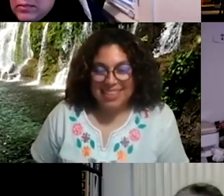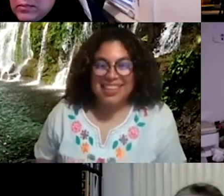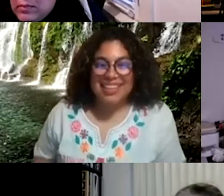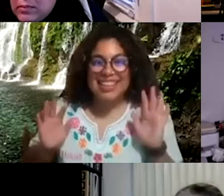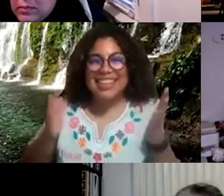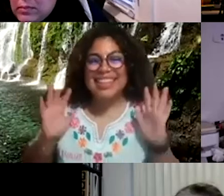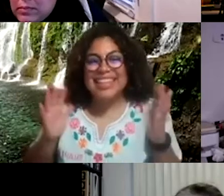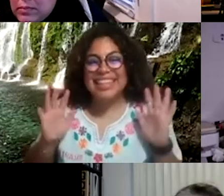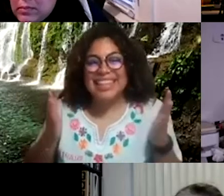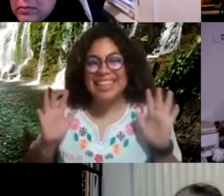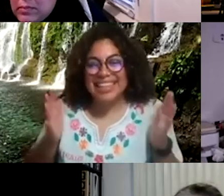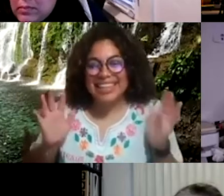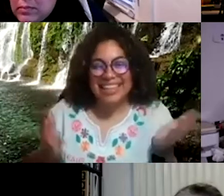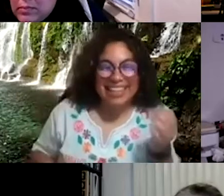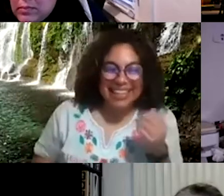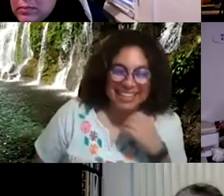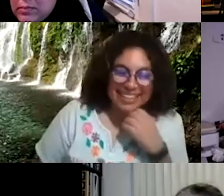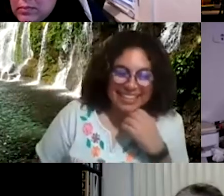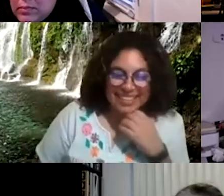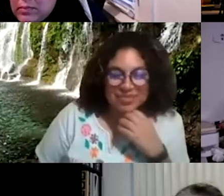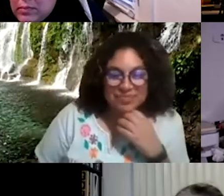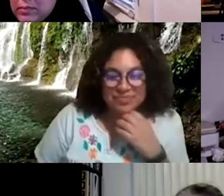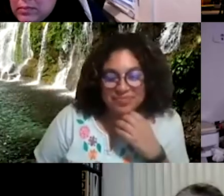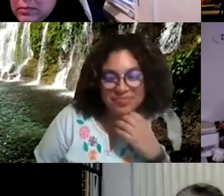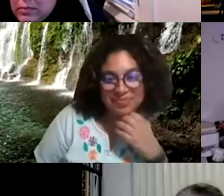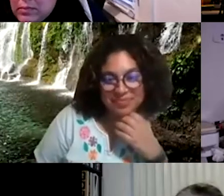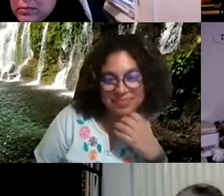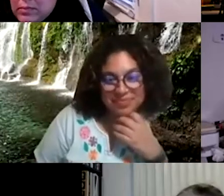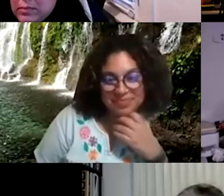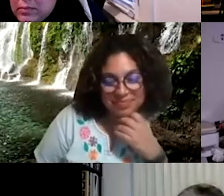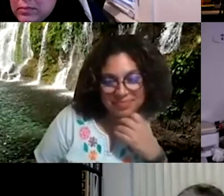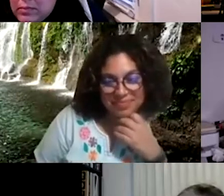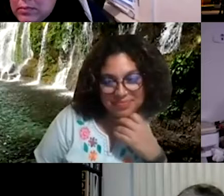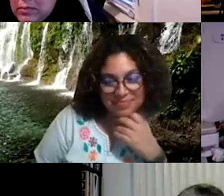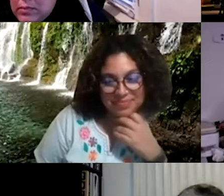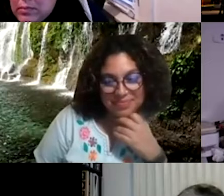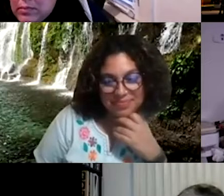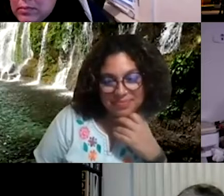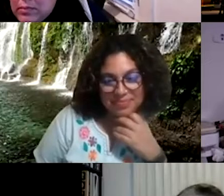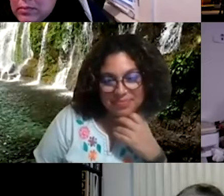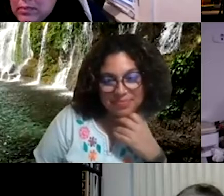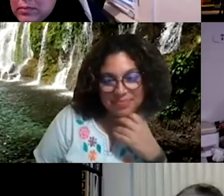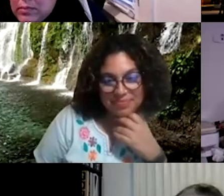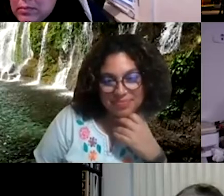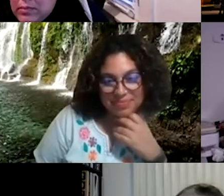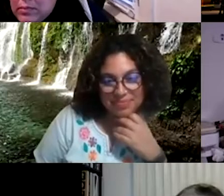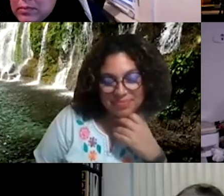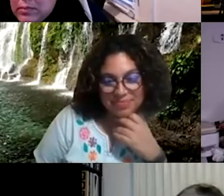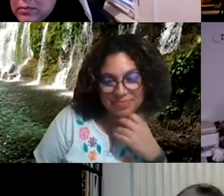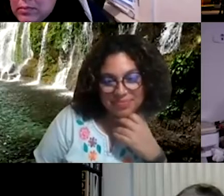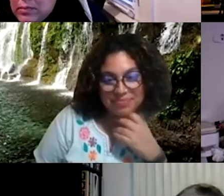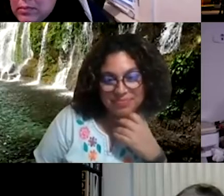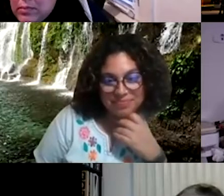it's amazing. I love everything that I do, working with my students of color, and our